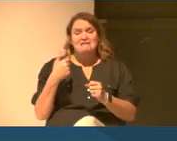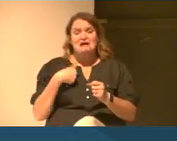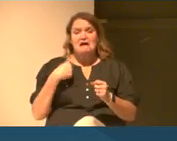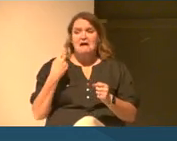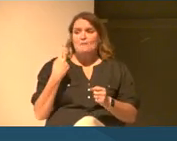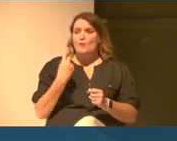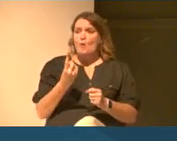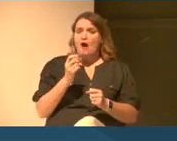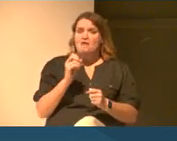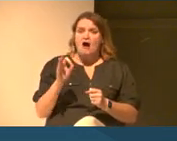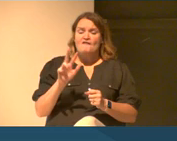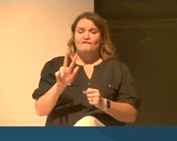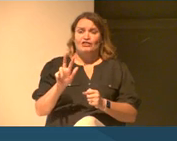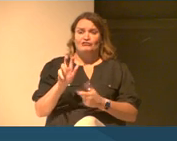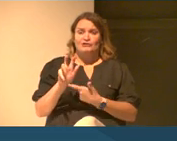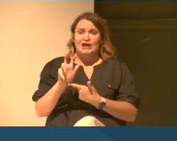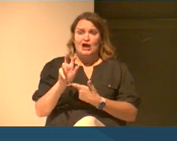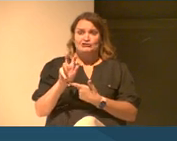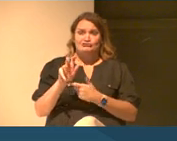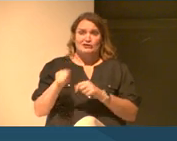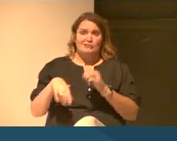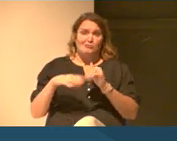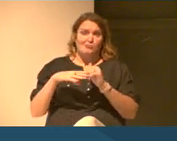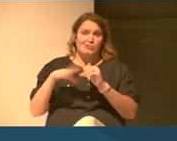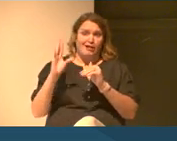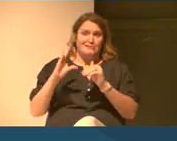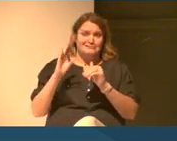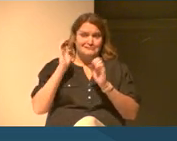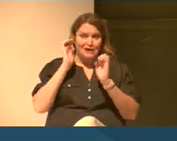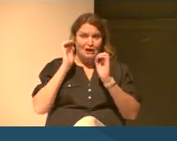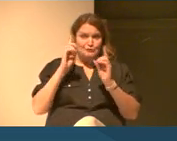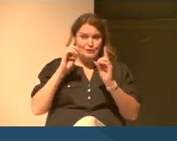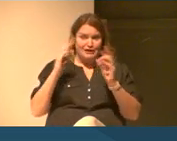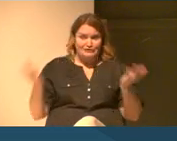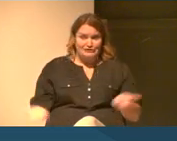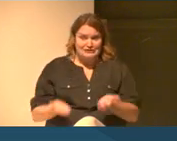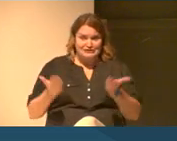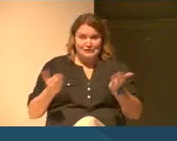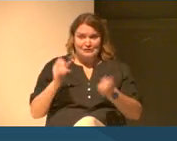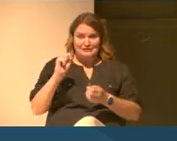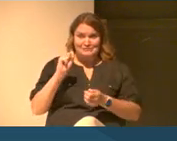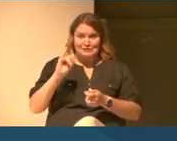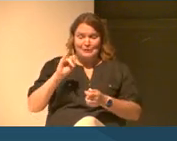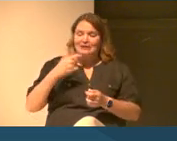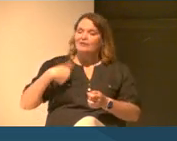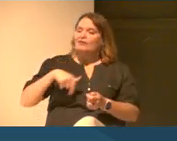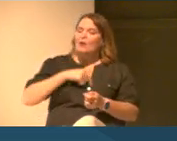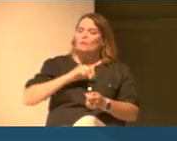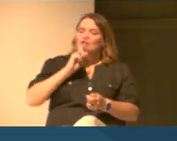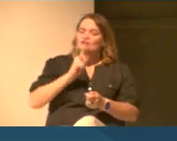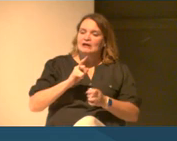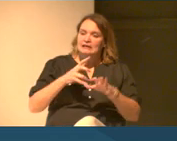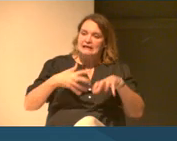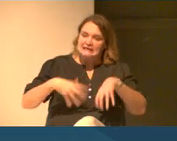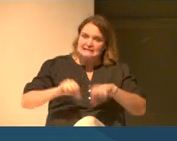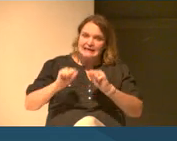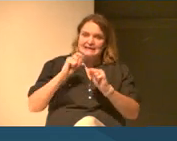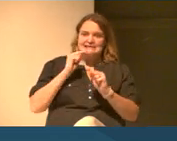of about 300 plus educators here at the Smithsonian that, you know, we really take it